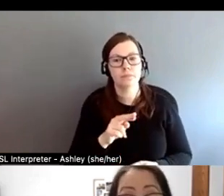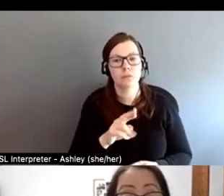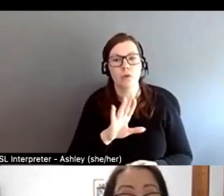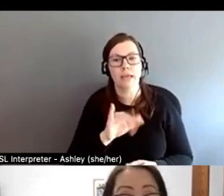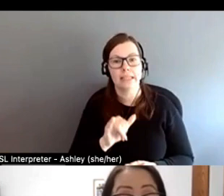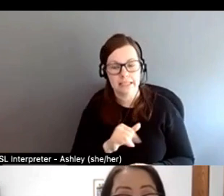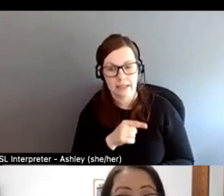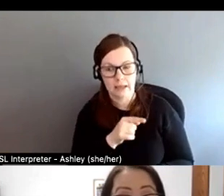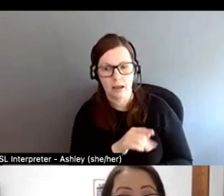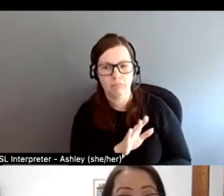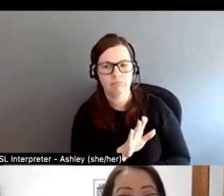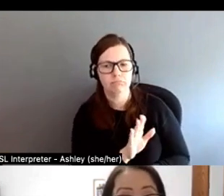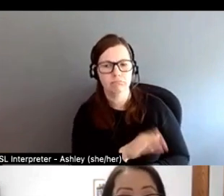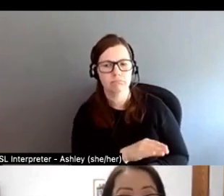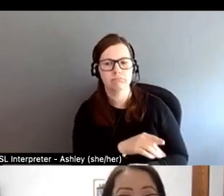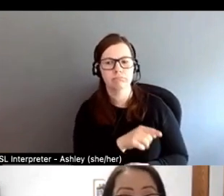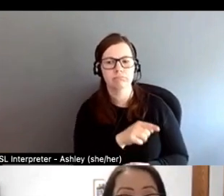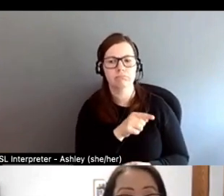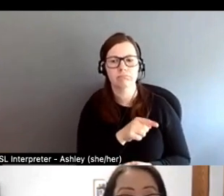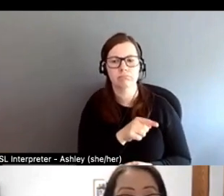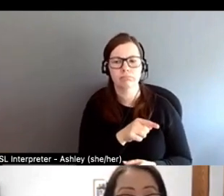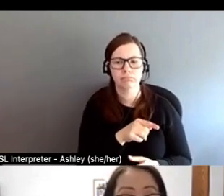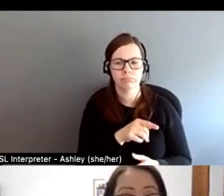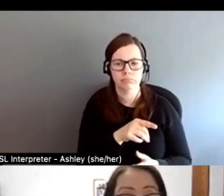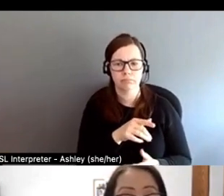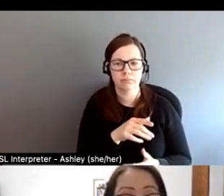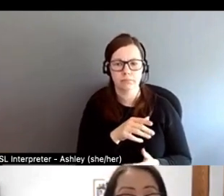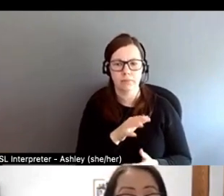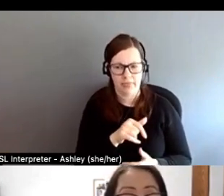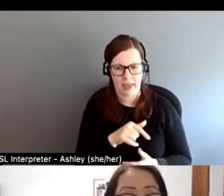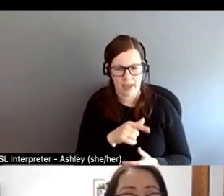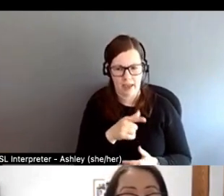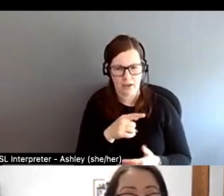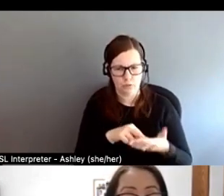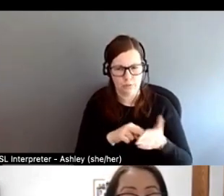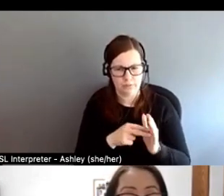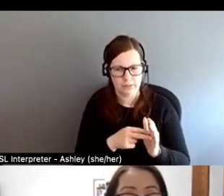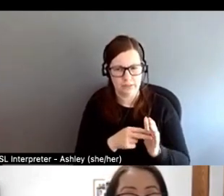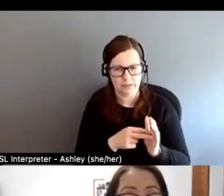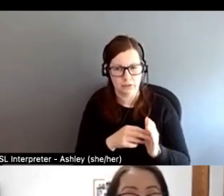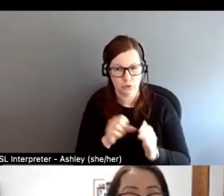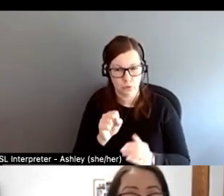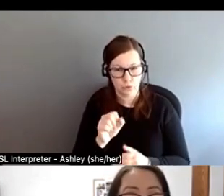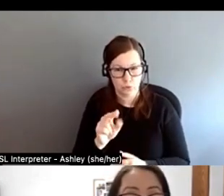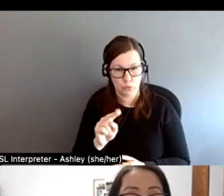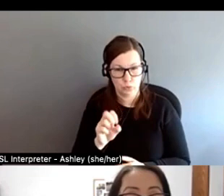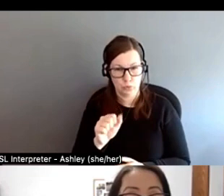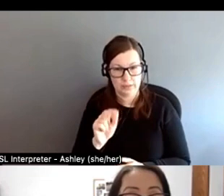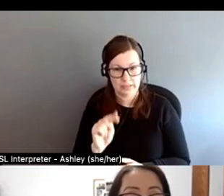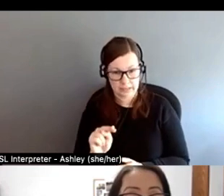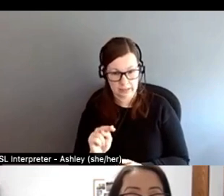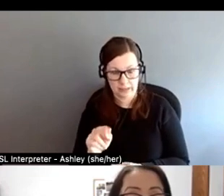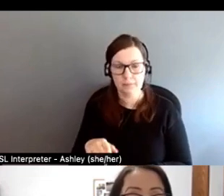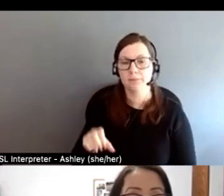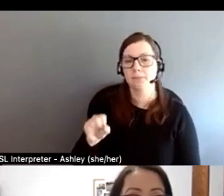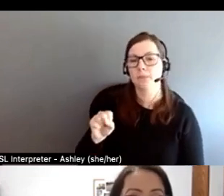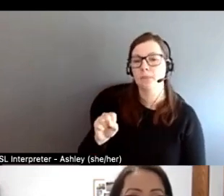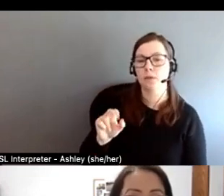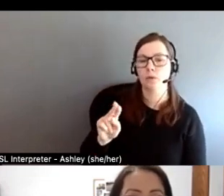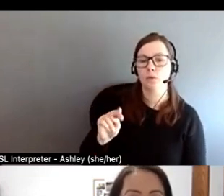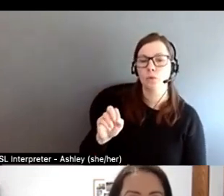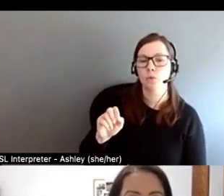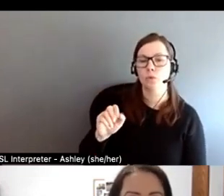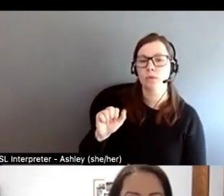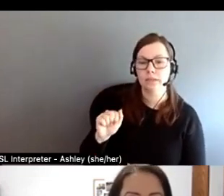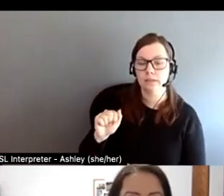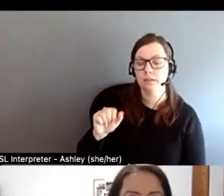yeah. So Maxine, does that mean that if you record one long audio track, that's okay,